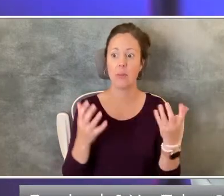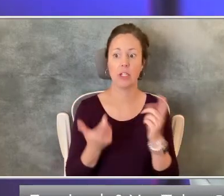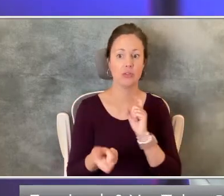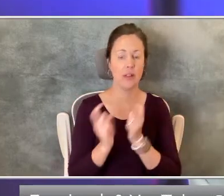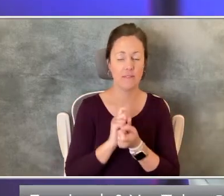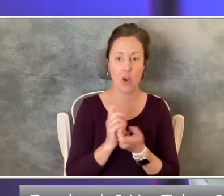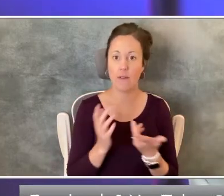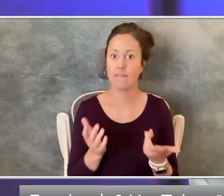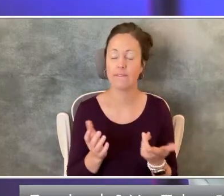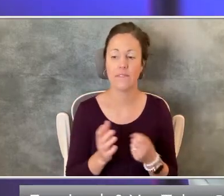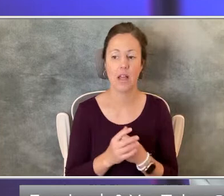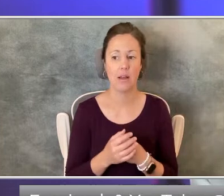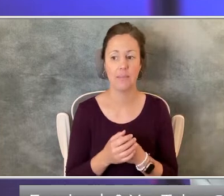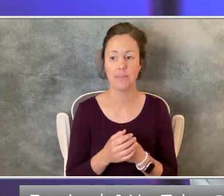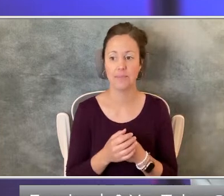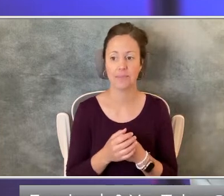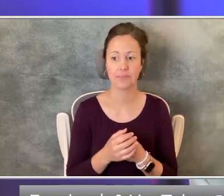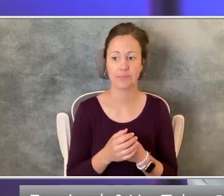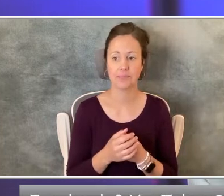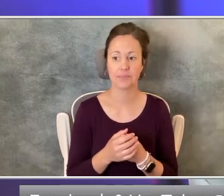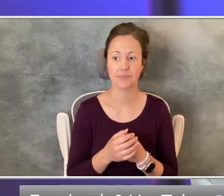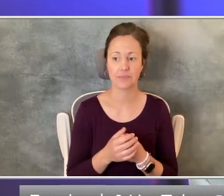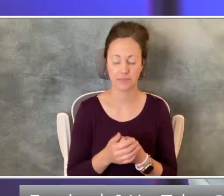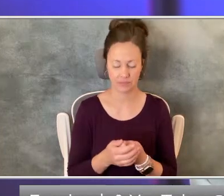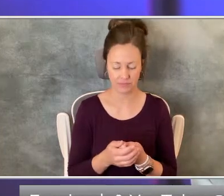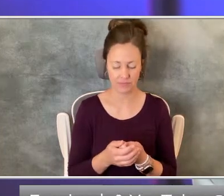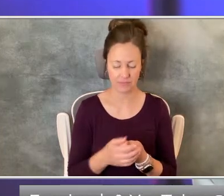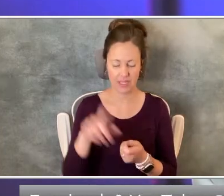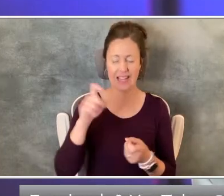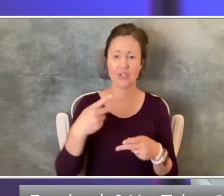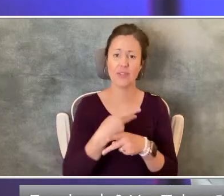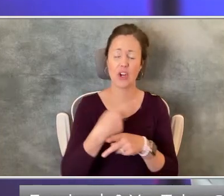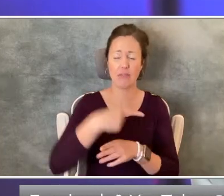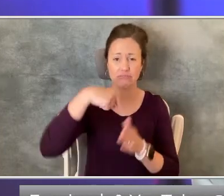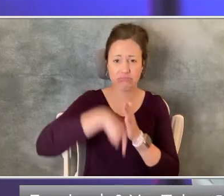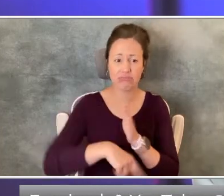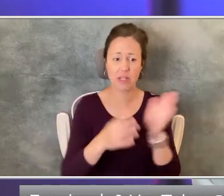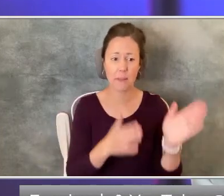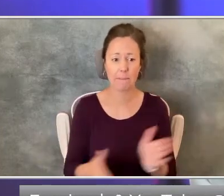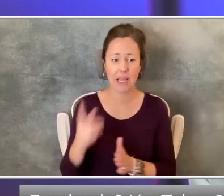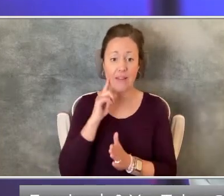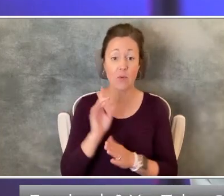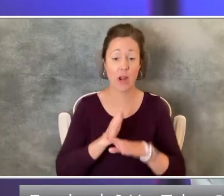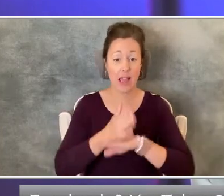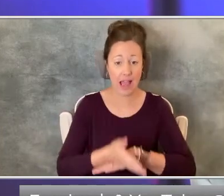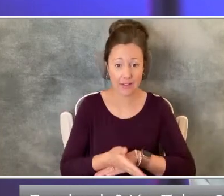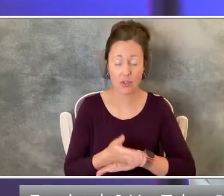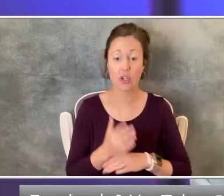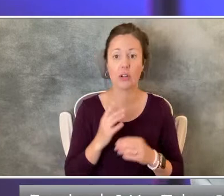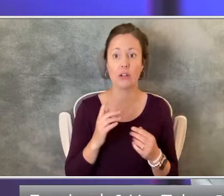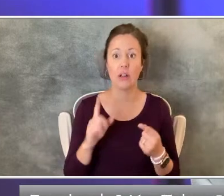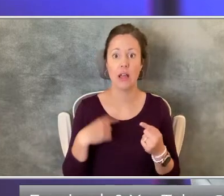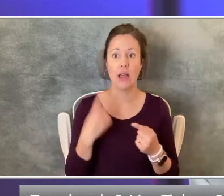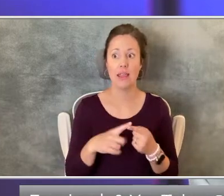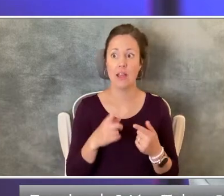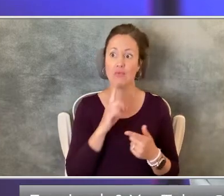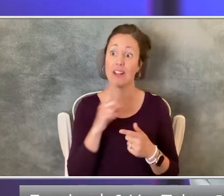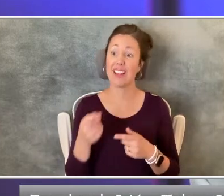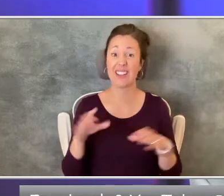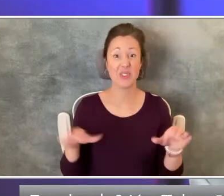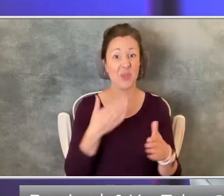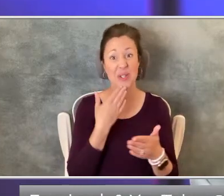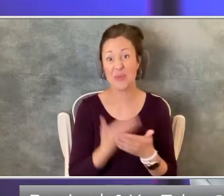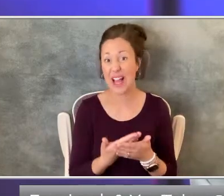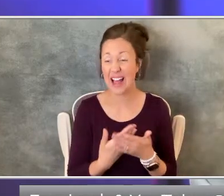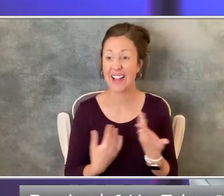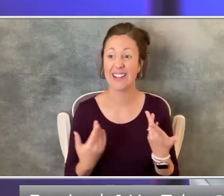into coming up with a comprehensive plan for afterwards. And then when you hear someone who's doing so well and being so